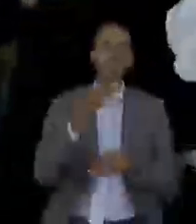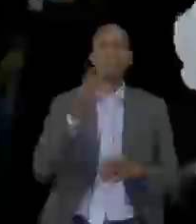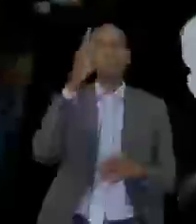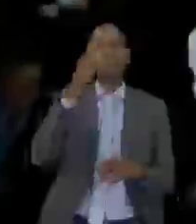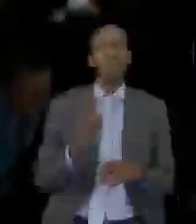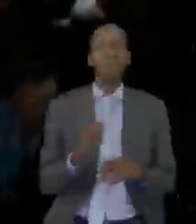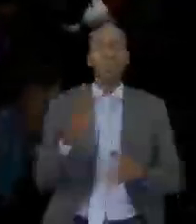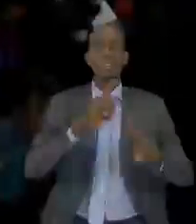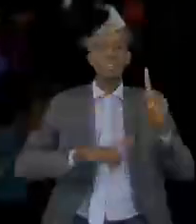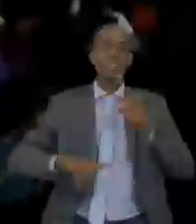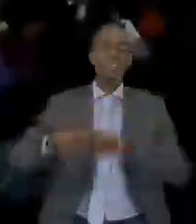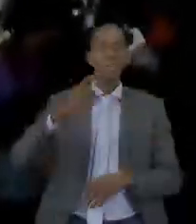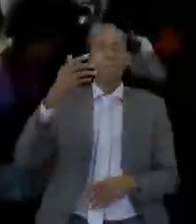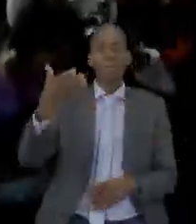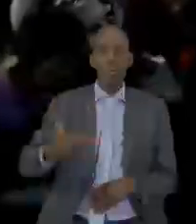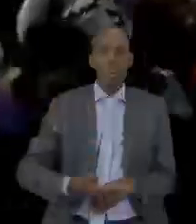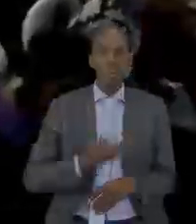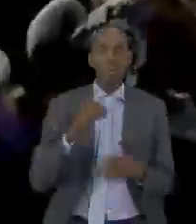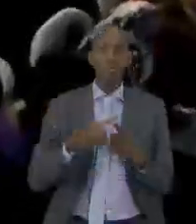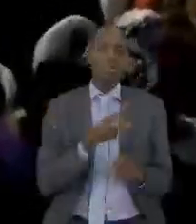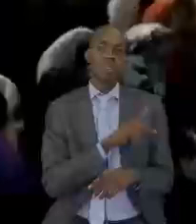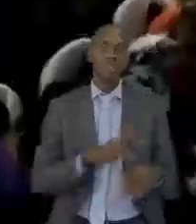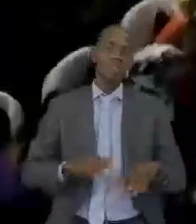Everybody say, welcome to the kingdom of God.